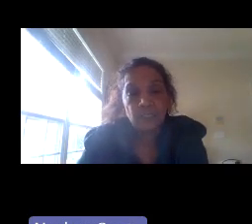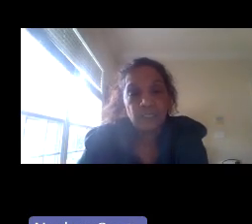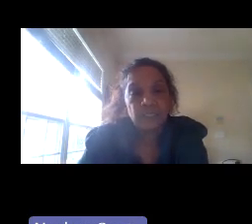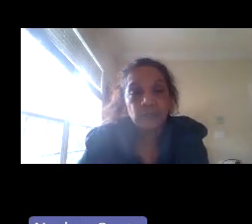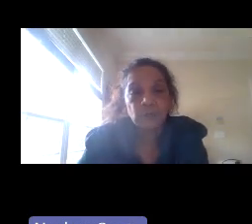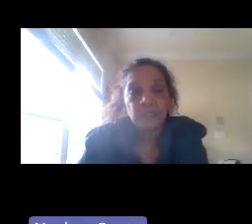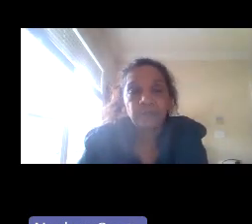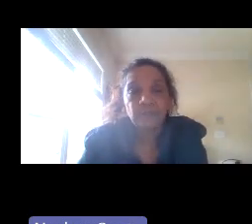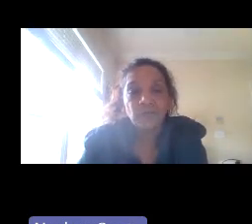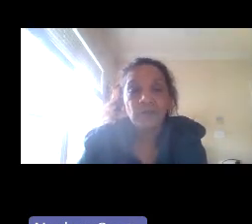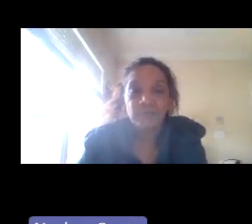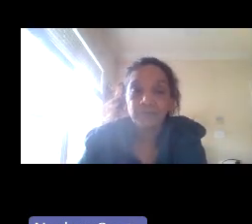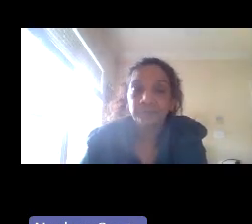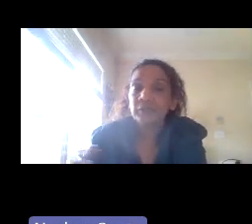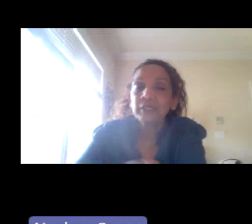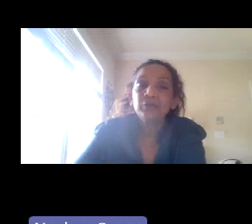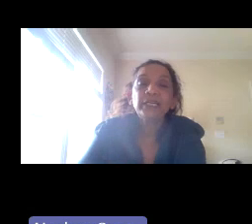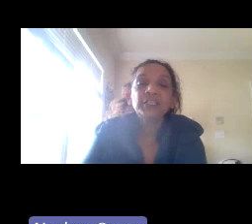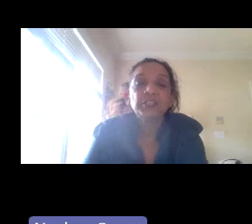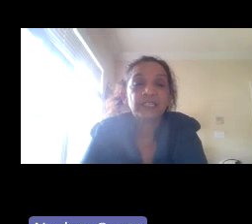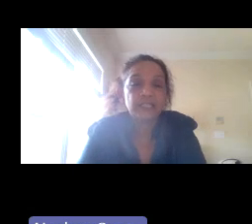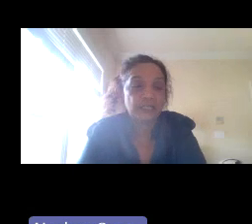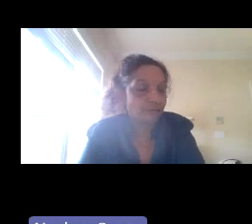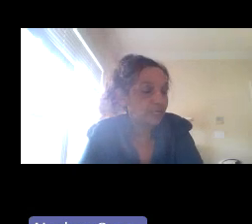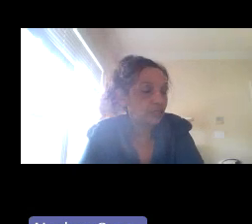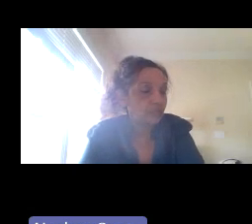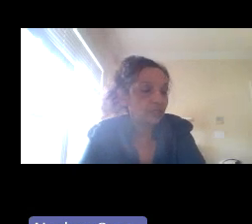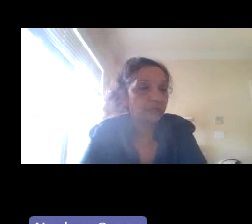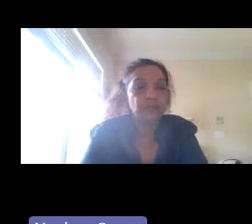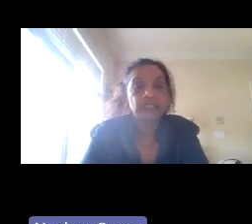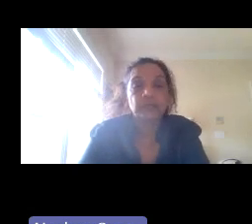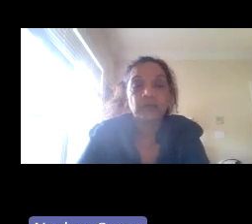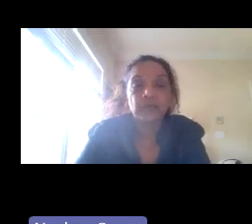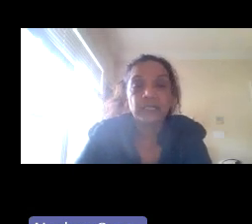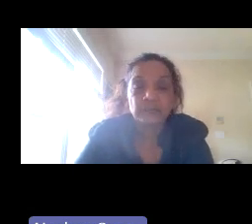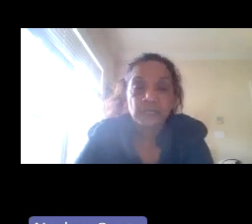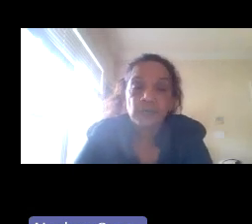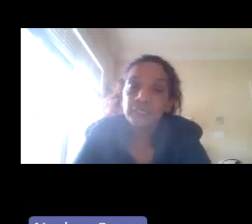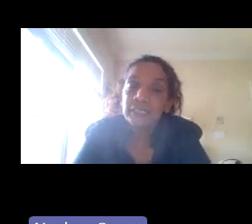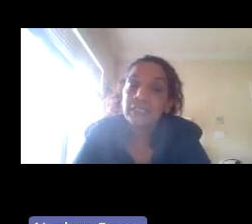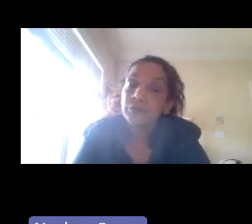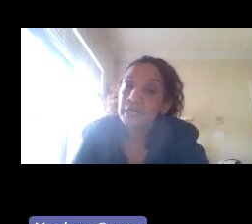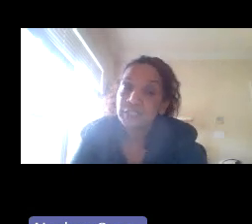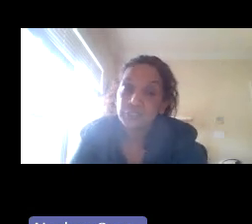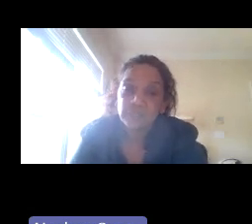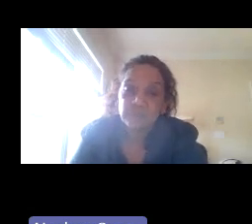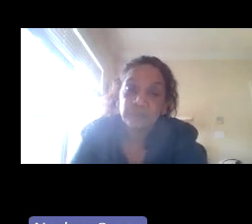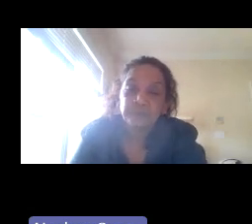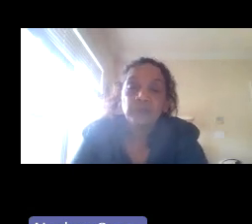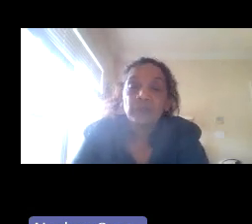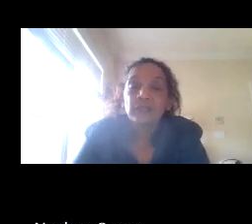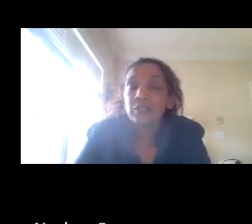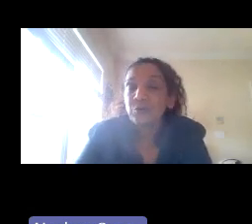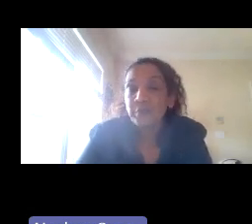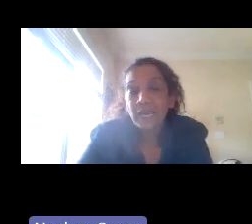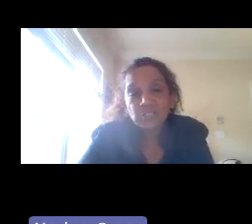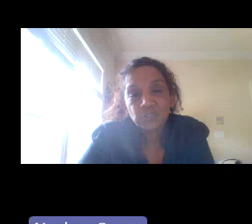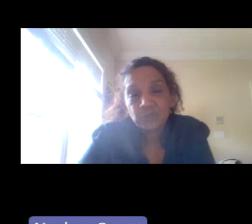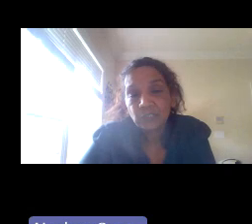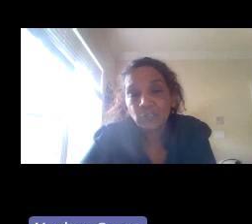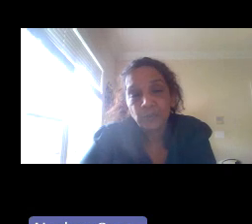go to the next one. Okay. Advantages and disadvantages of fixed amount grants. What are the advantages?